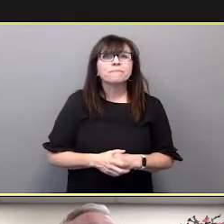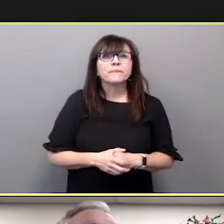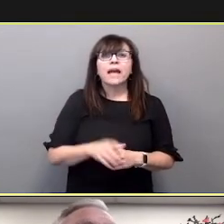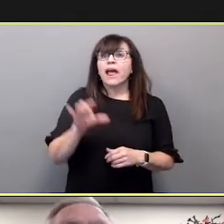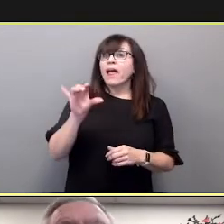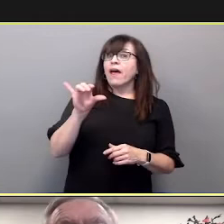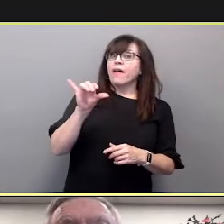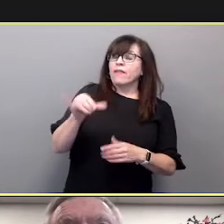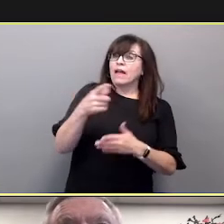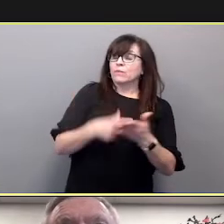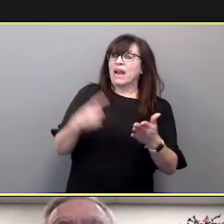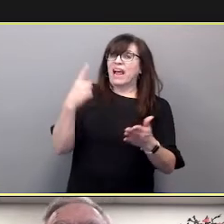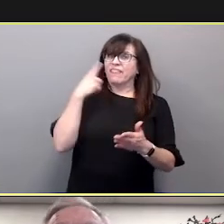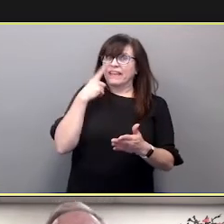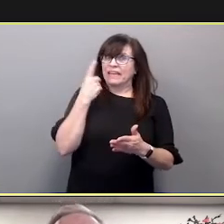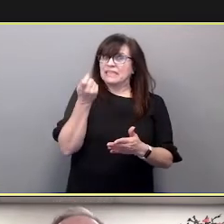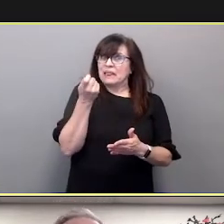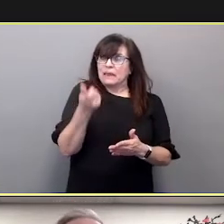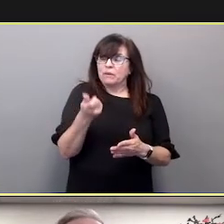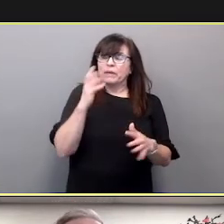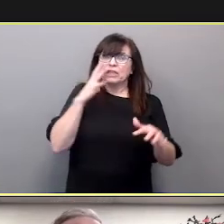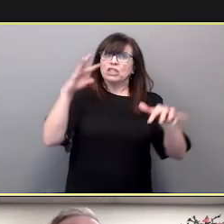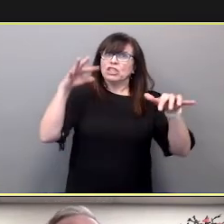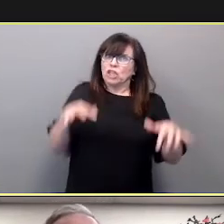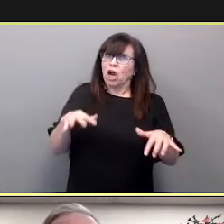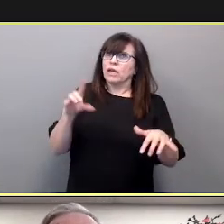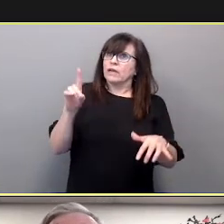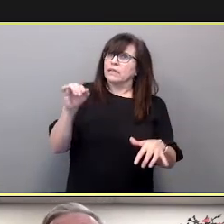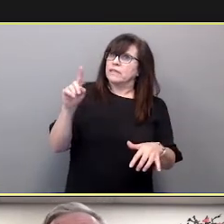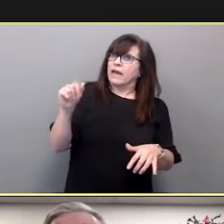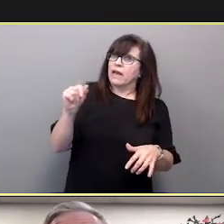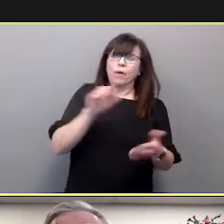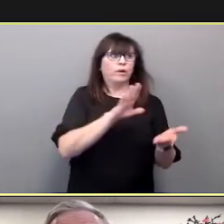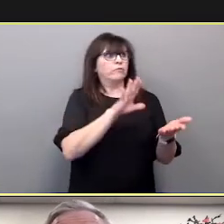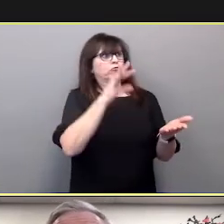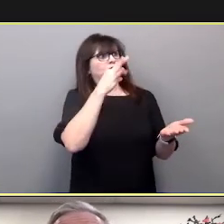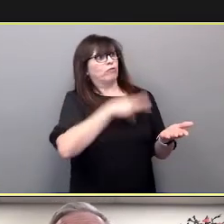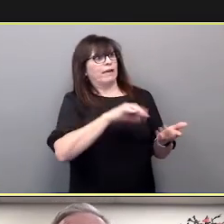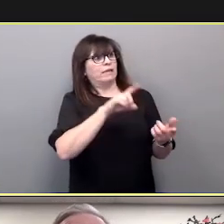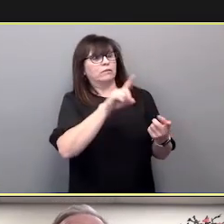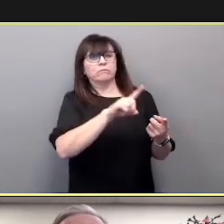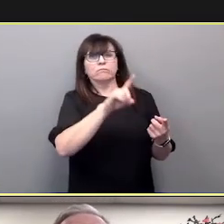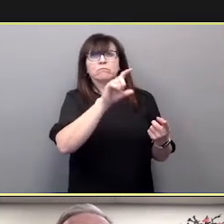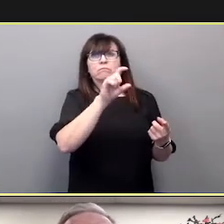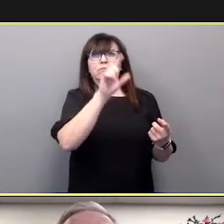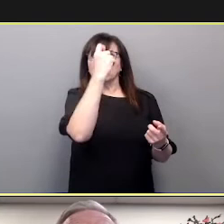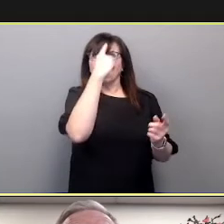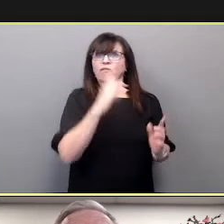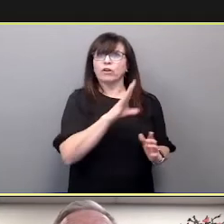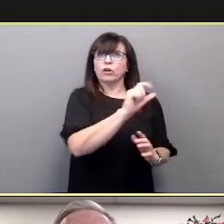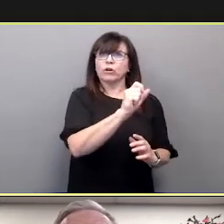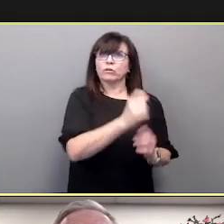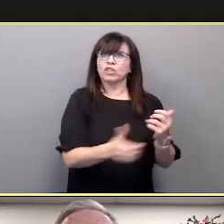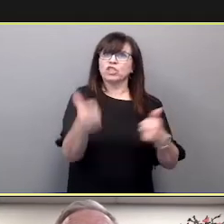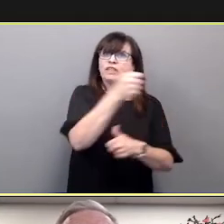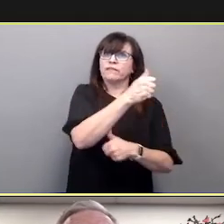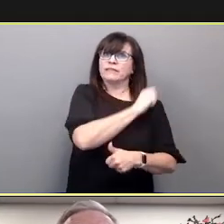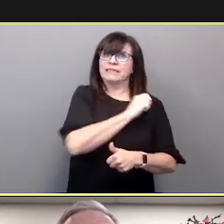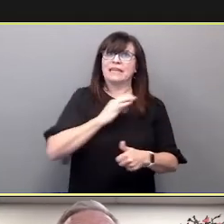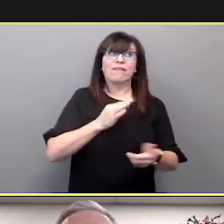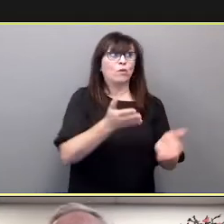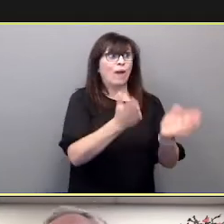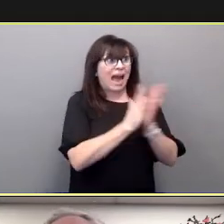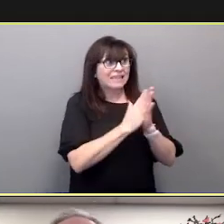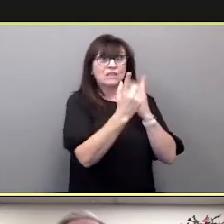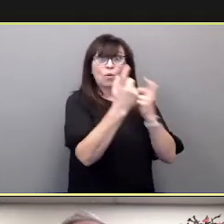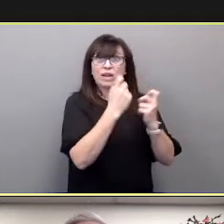what I think is a little bit shocking data. I want to give credit to the governor's chief of staff, Matt Garcia, who asked me this question a couple of weeks ago,